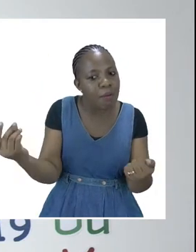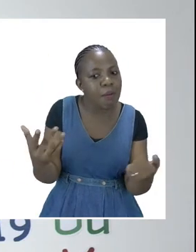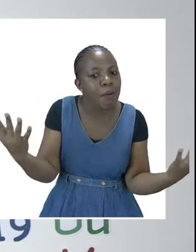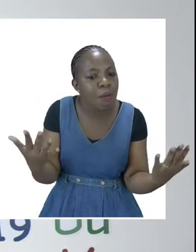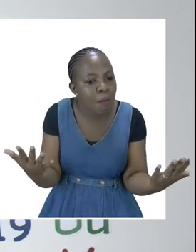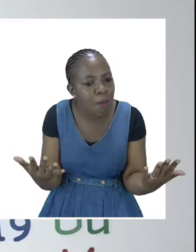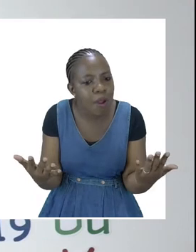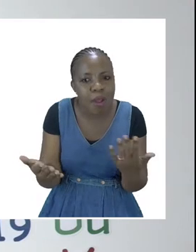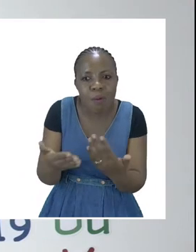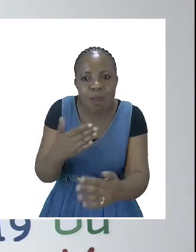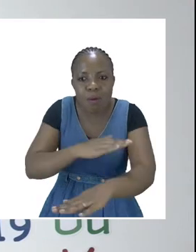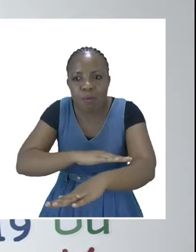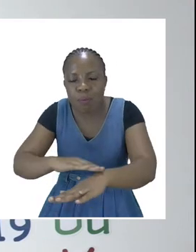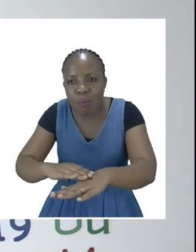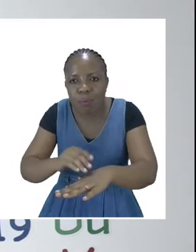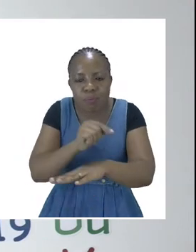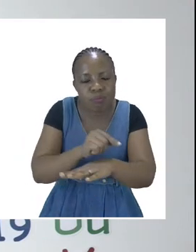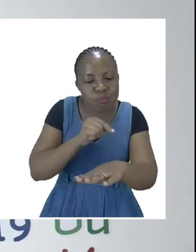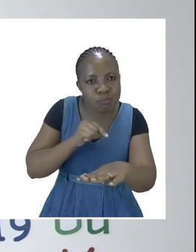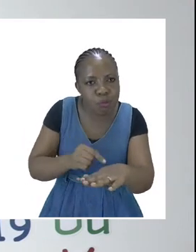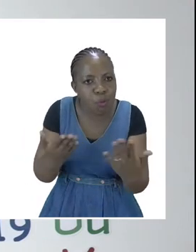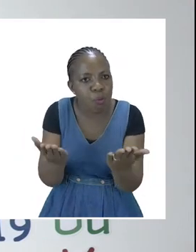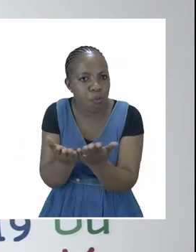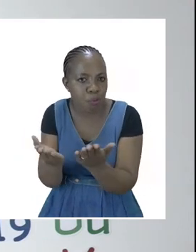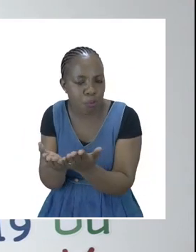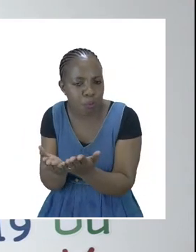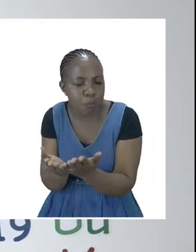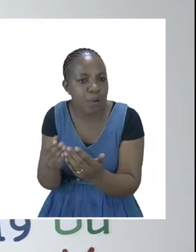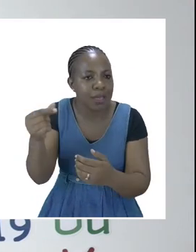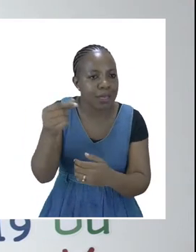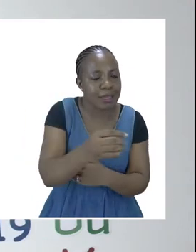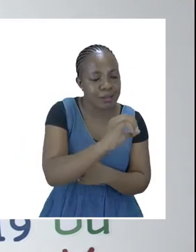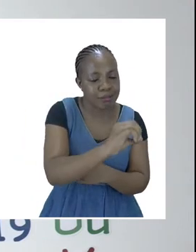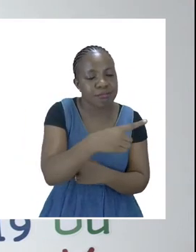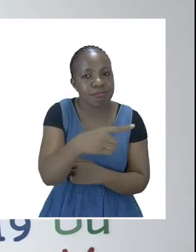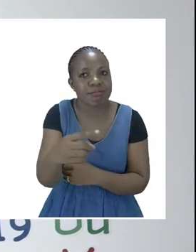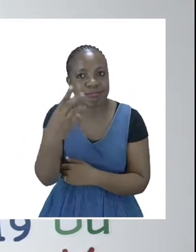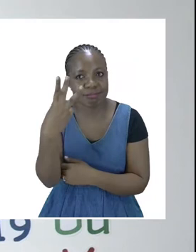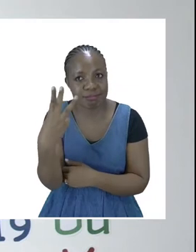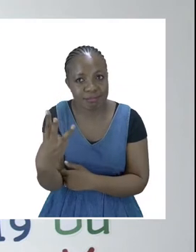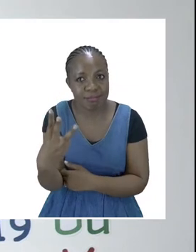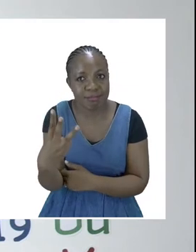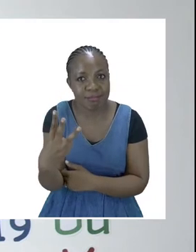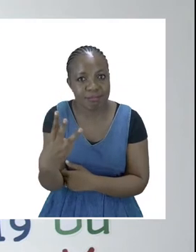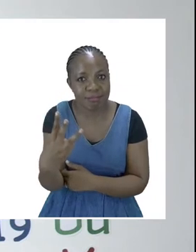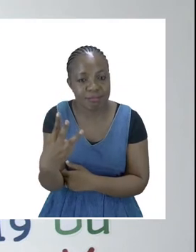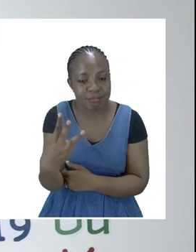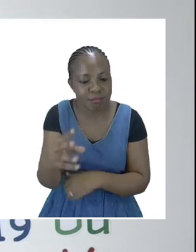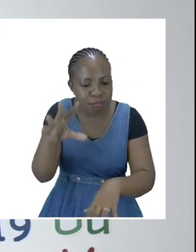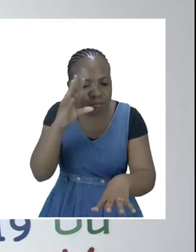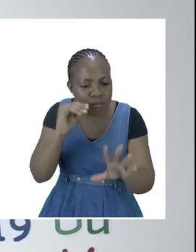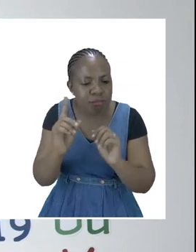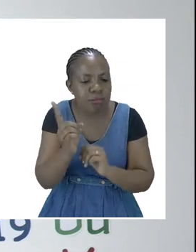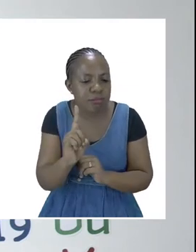to Thursday for pre-primary up until grade 3. The lessons are for listening